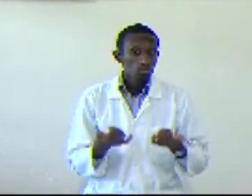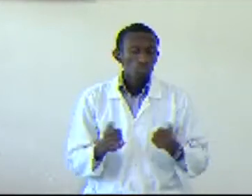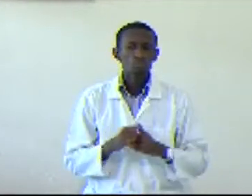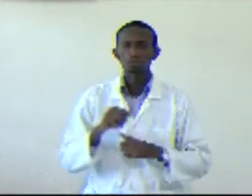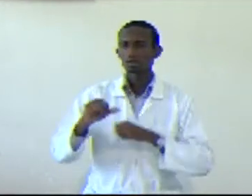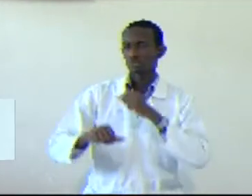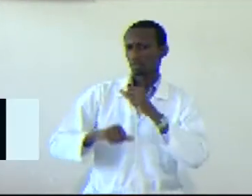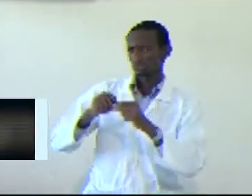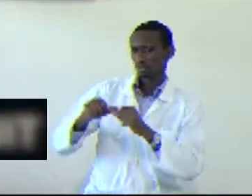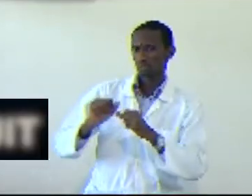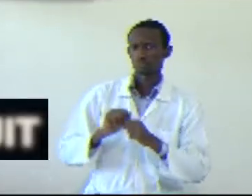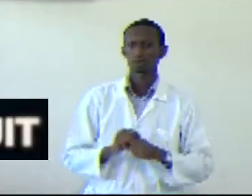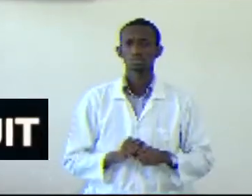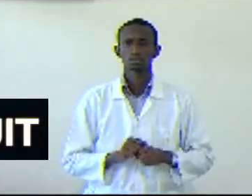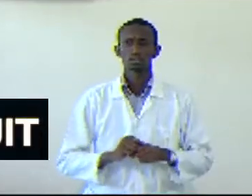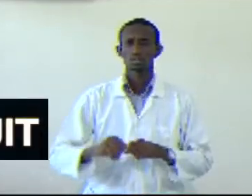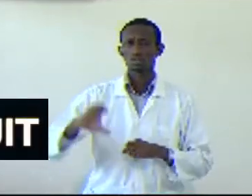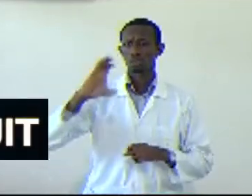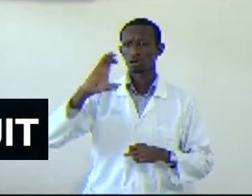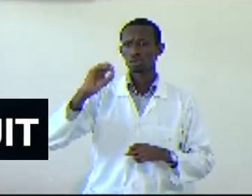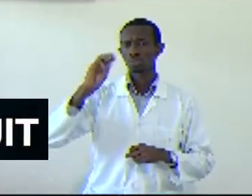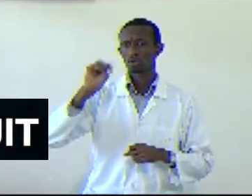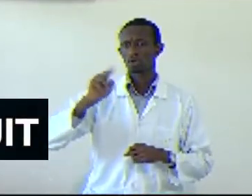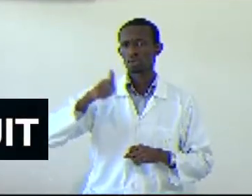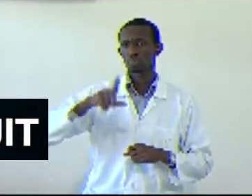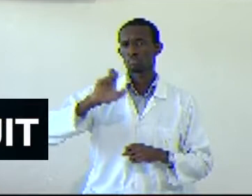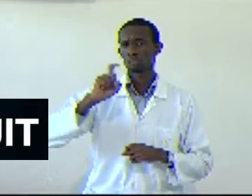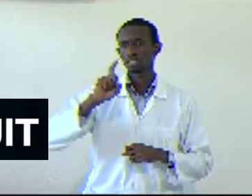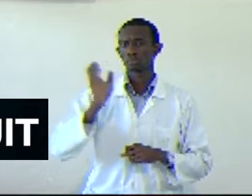complex electrical circuit, as you remember. So we have